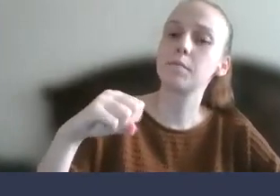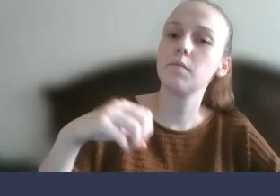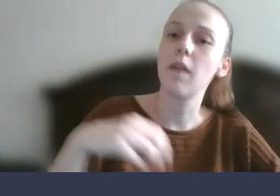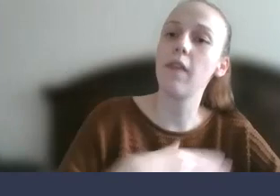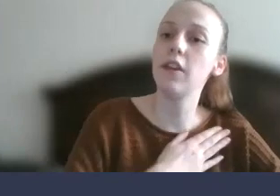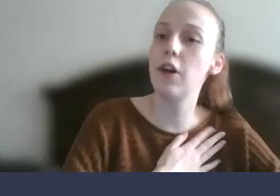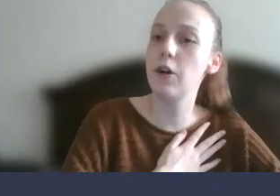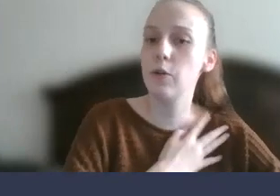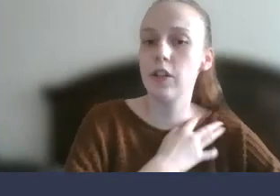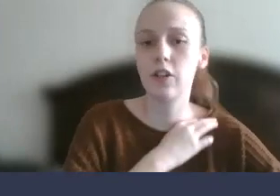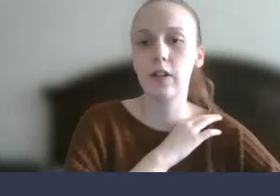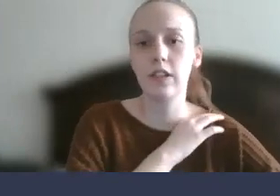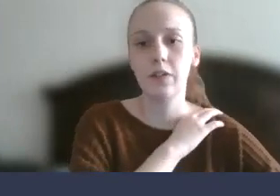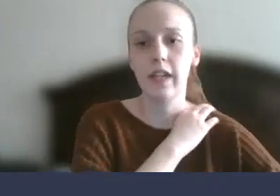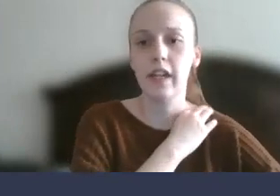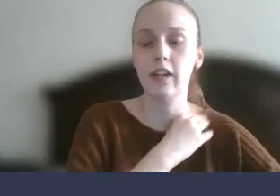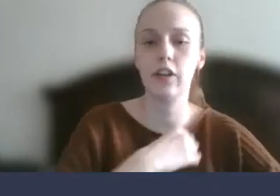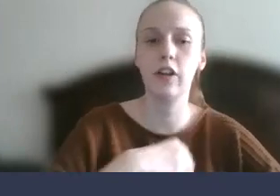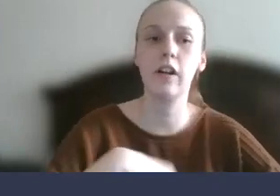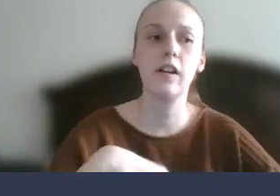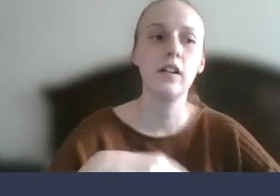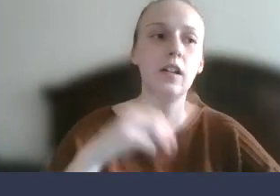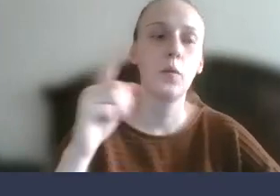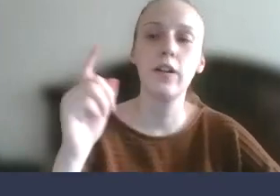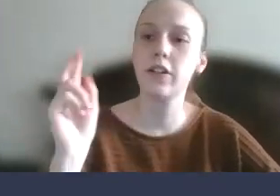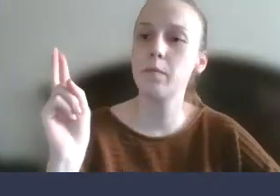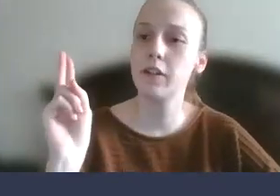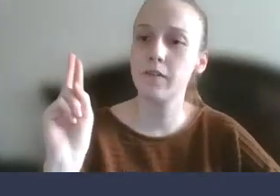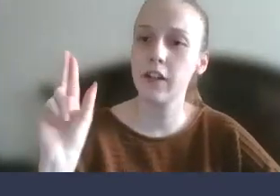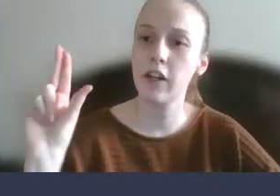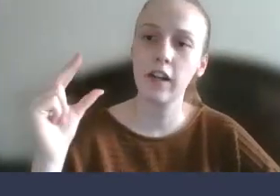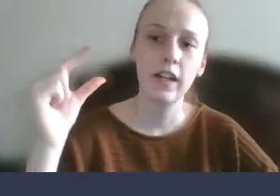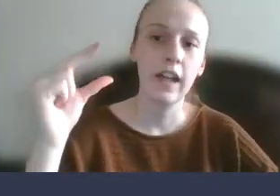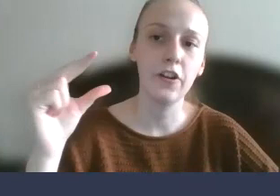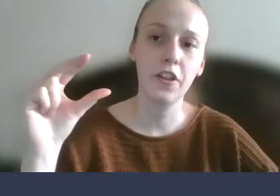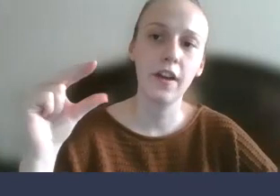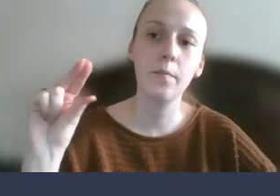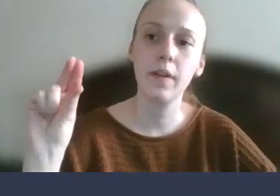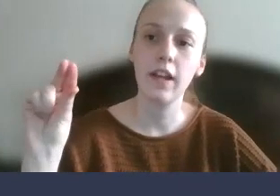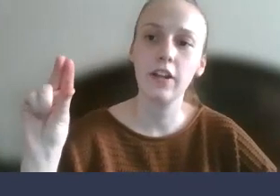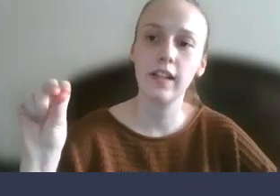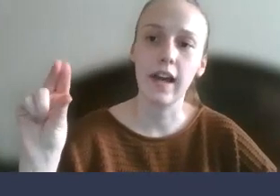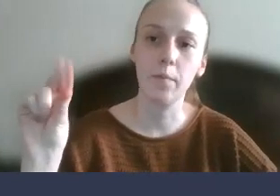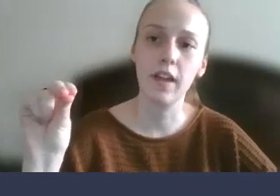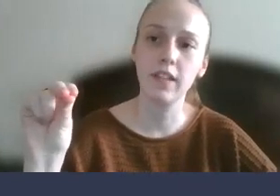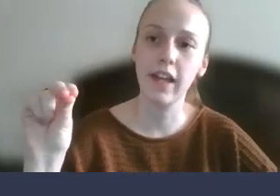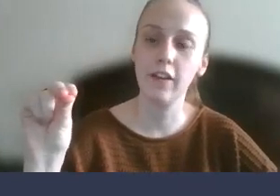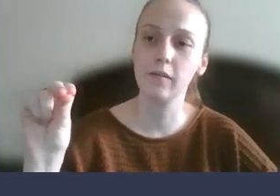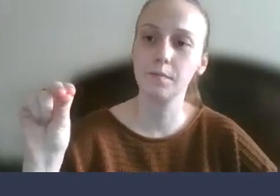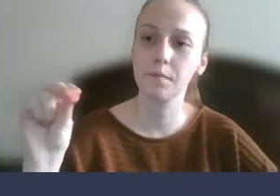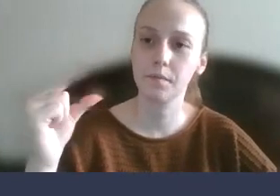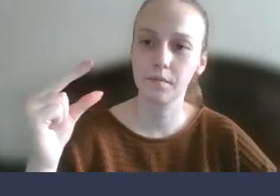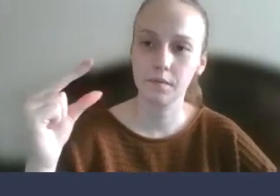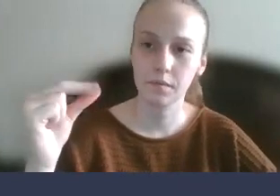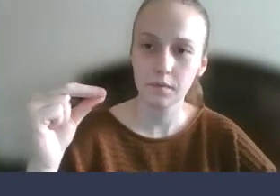And then no, you're going to take your pointer and middle finger and your thumb, and you're going to tap them